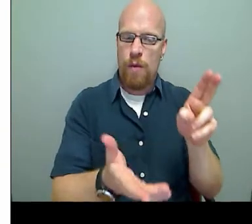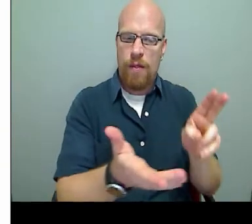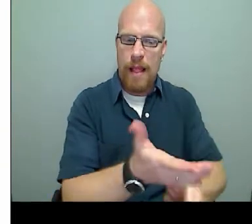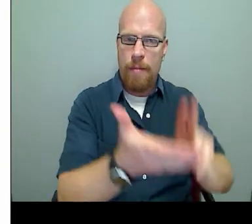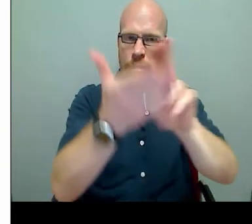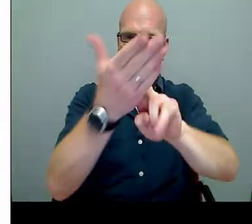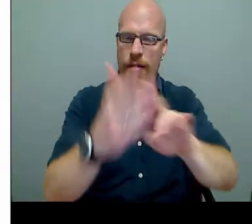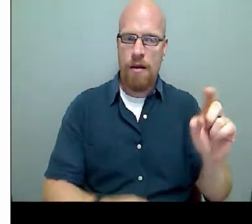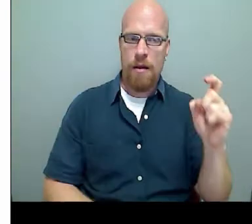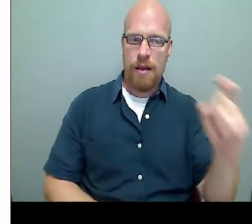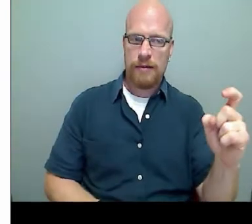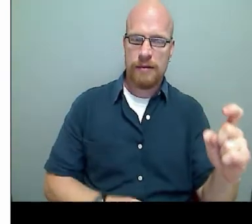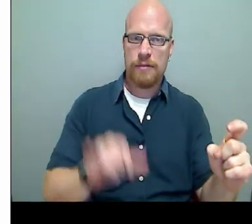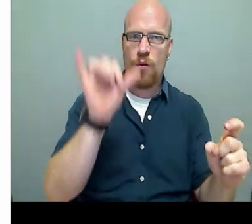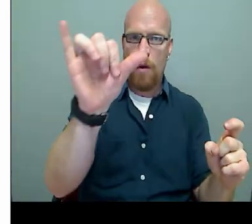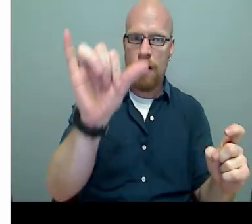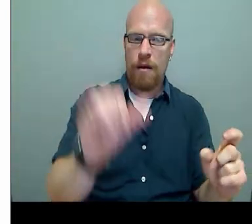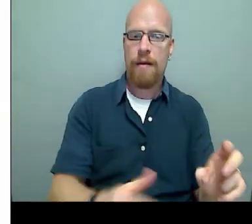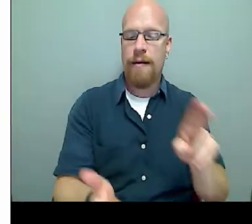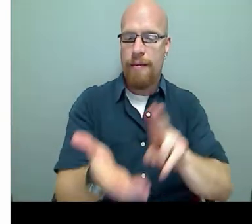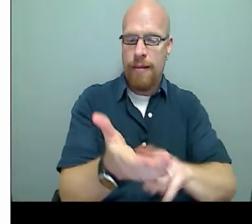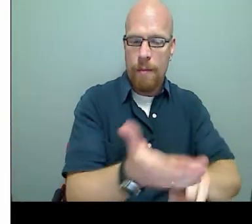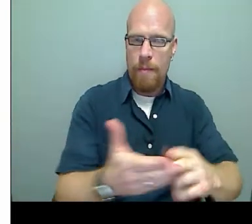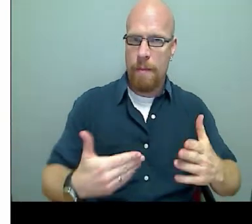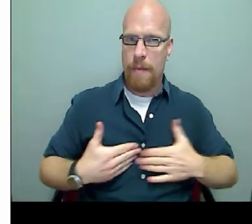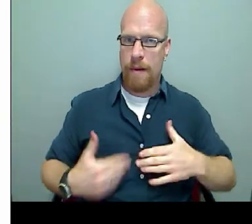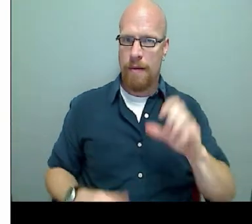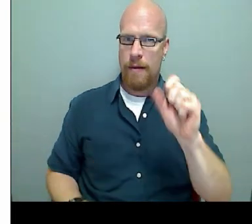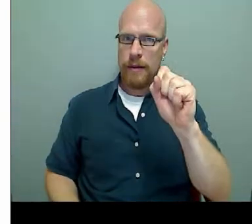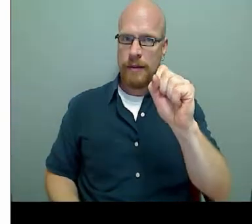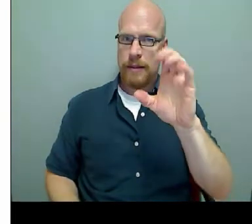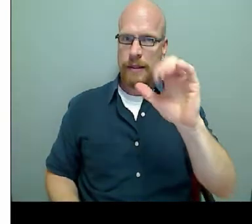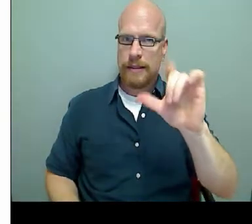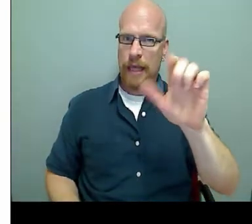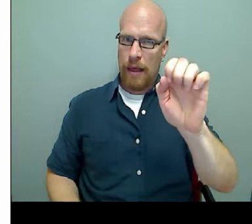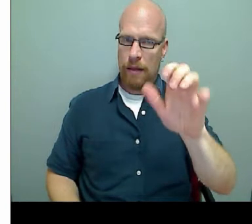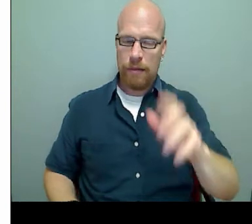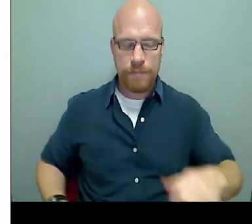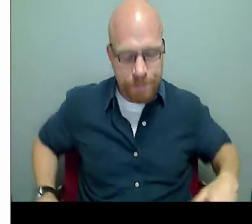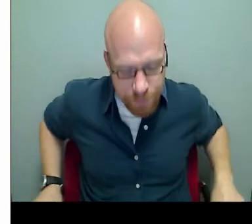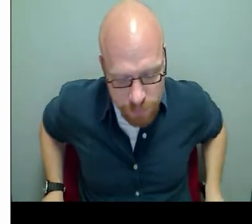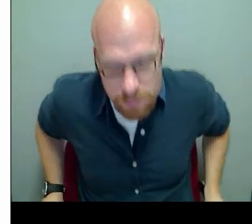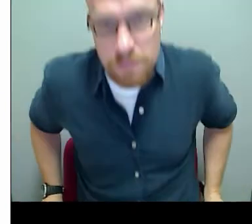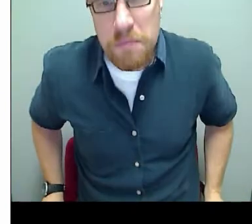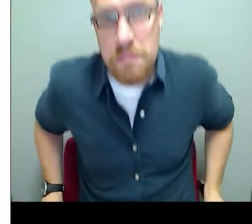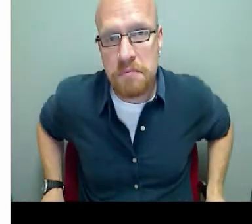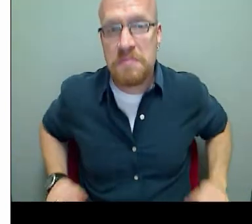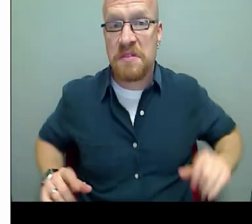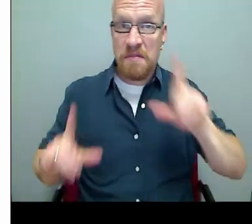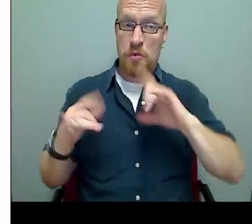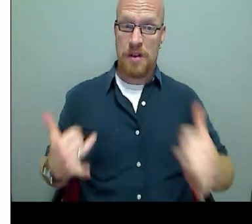we graph, we have to label our axes, x and y, and label our scale.